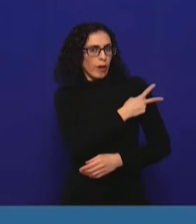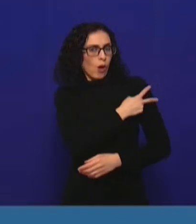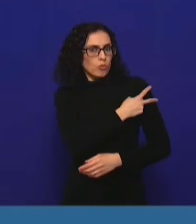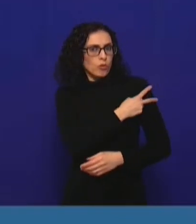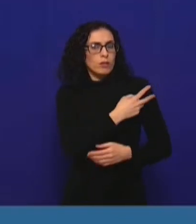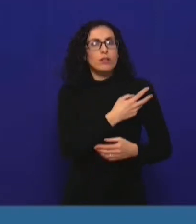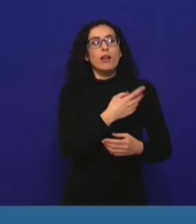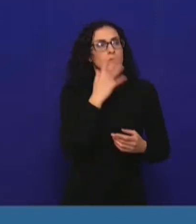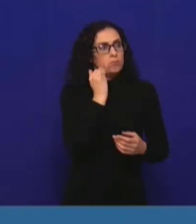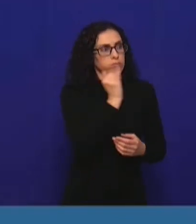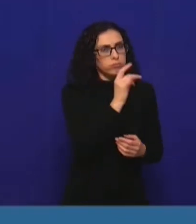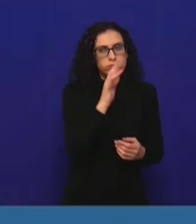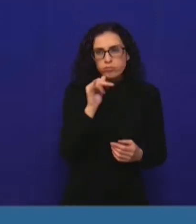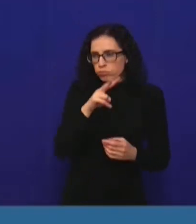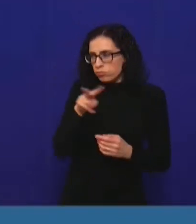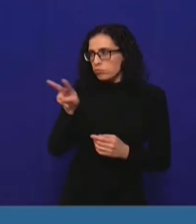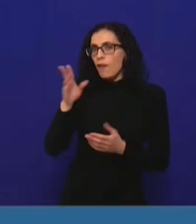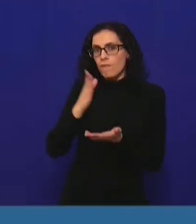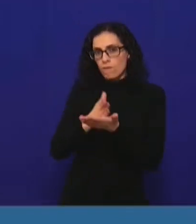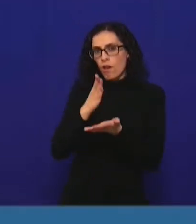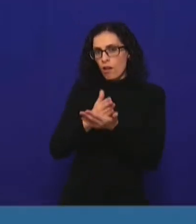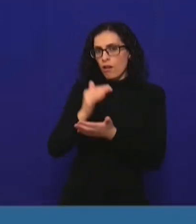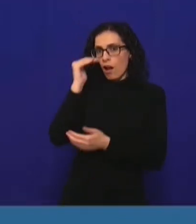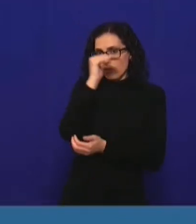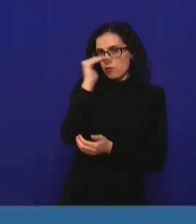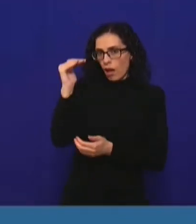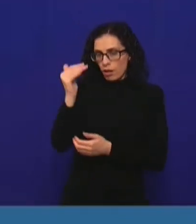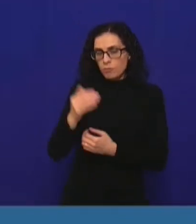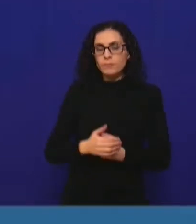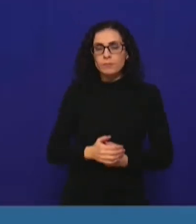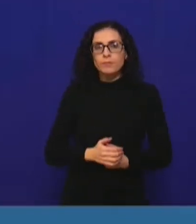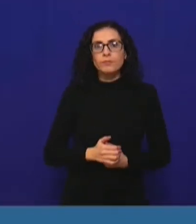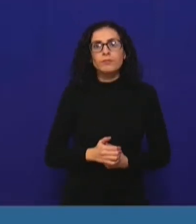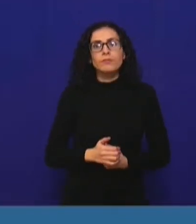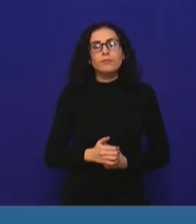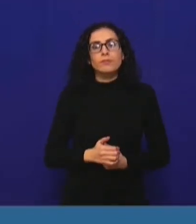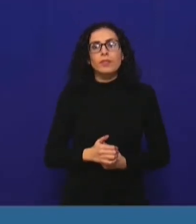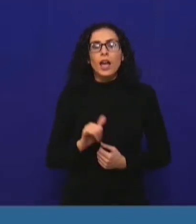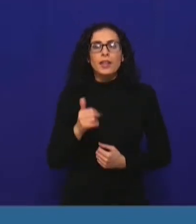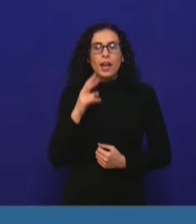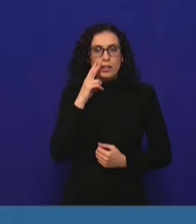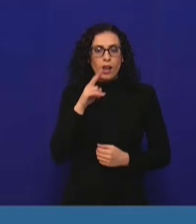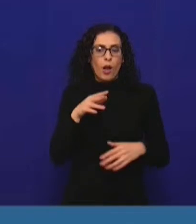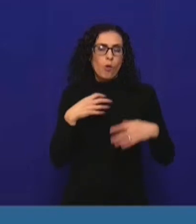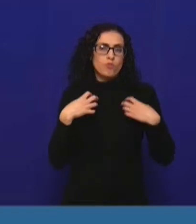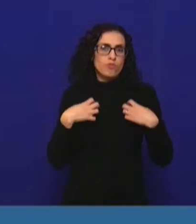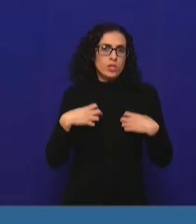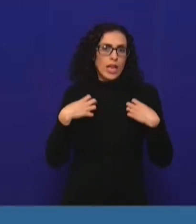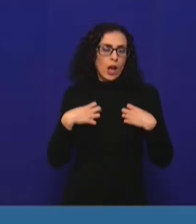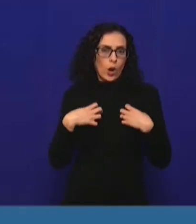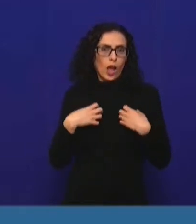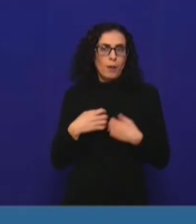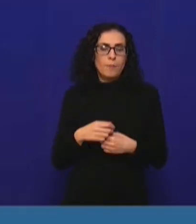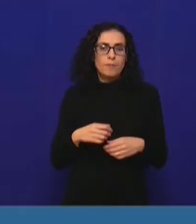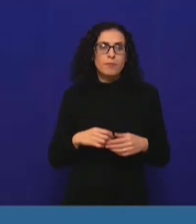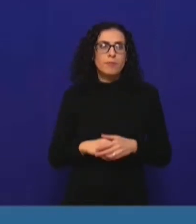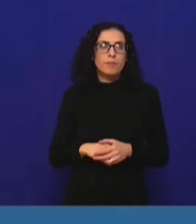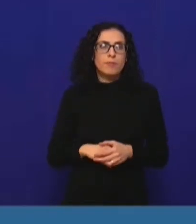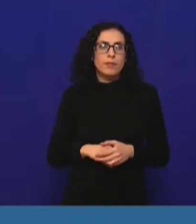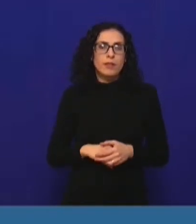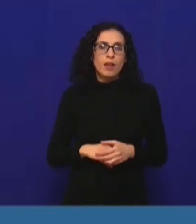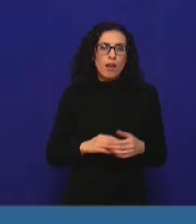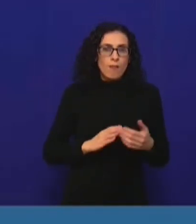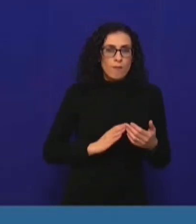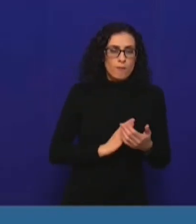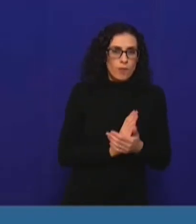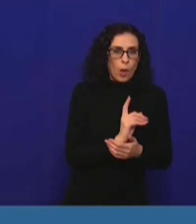health officers biex jaraw li dawn qegħdin ukoll hemmhekk. Jekk inħarsu naqra lejn l-iskejjel, sa mill-bidu anka kemm